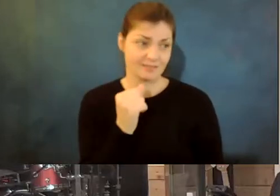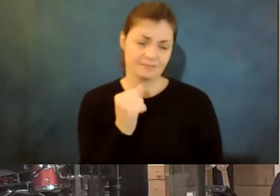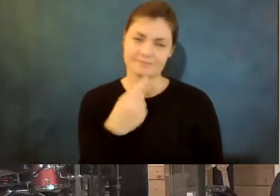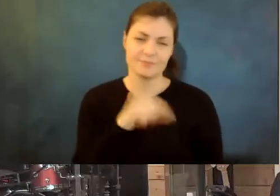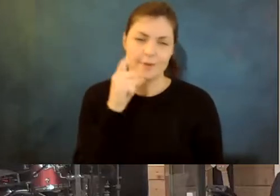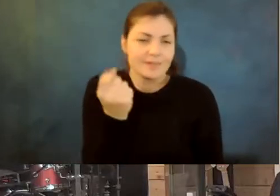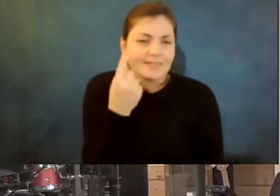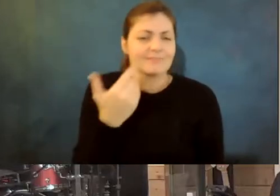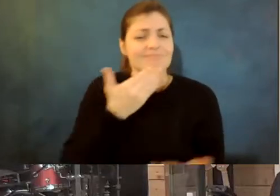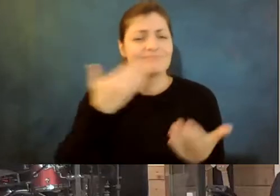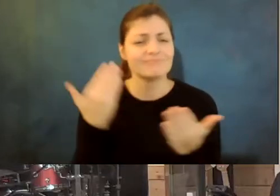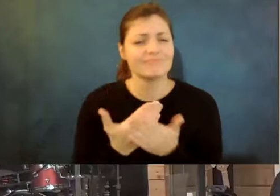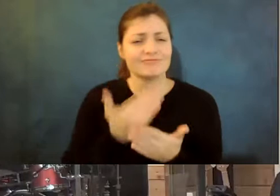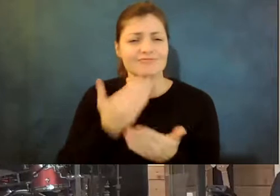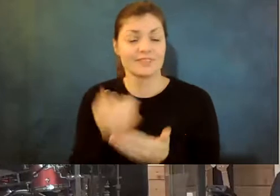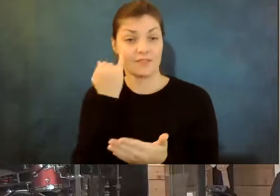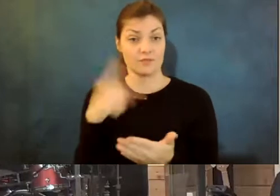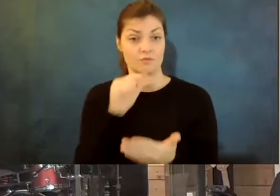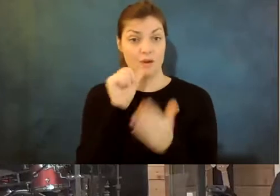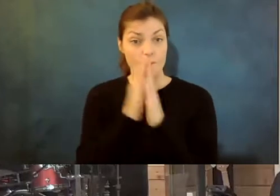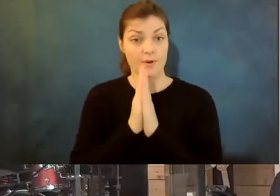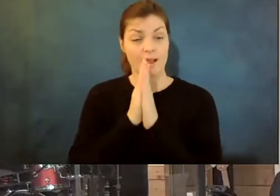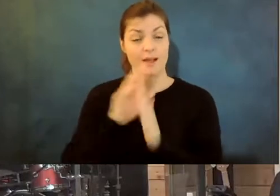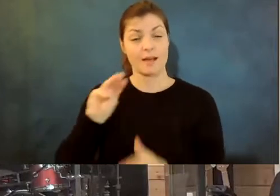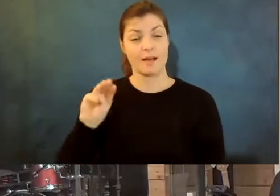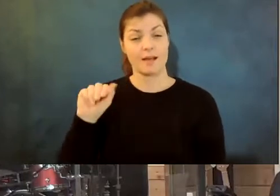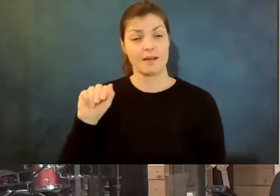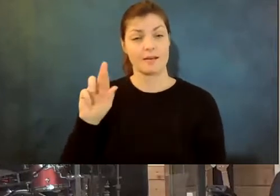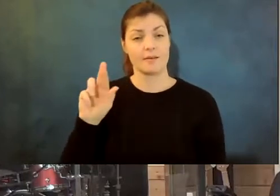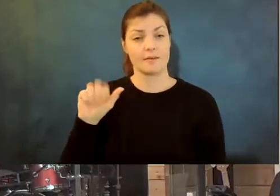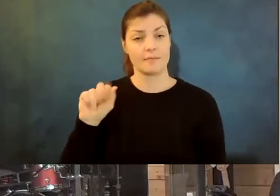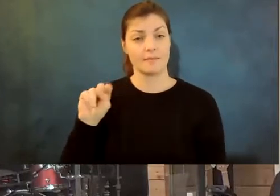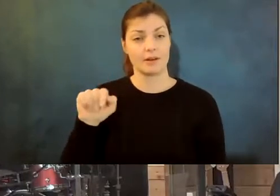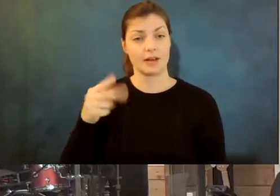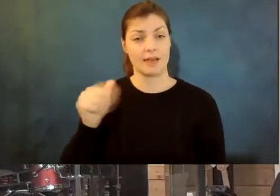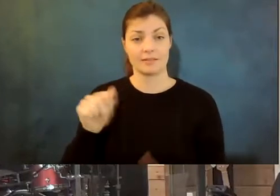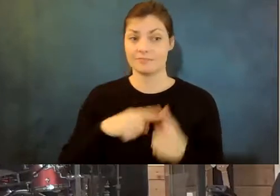be. If you're not praying Maranatha, you don't know how good it's going to be. You don't know how bad things are getting.